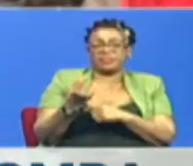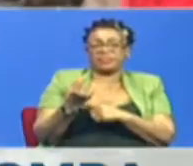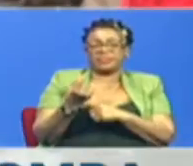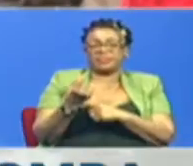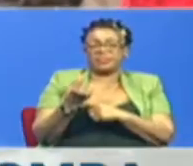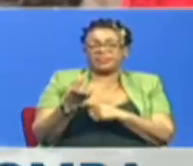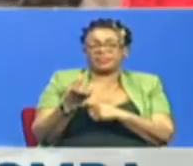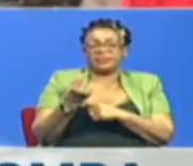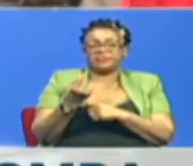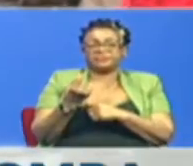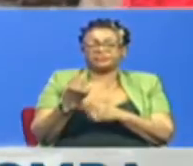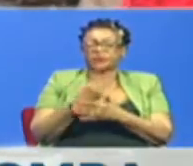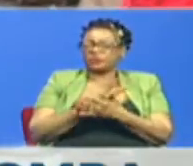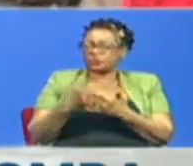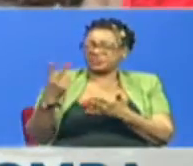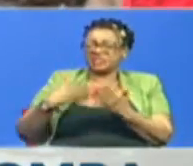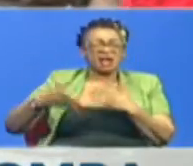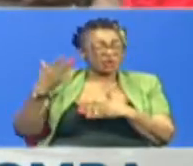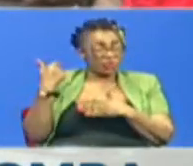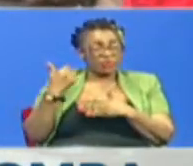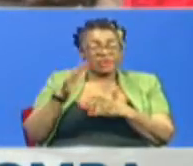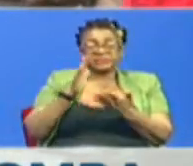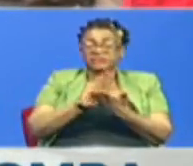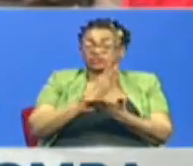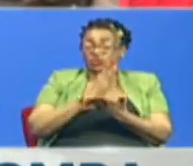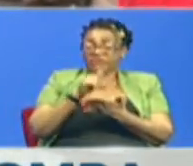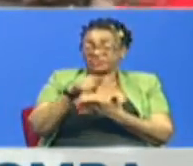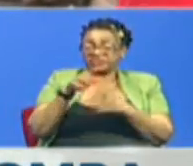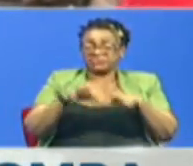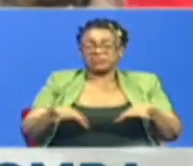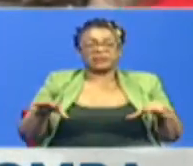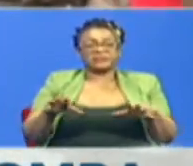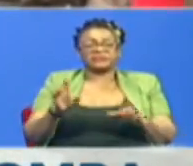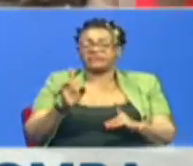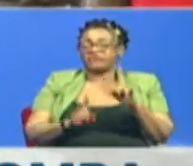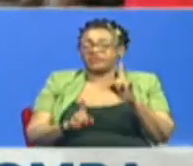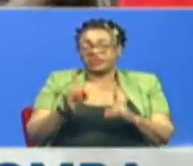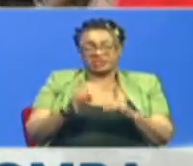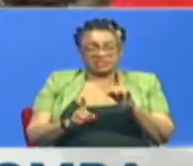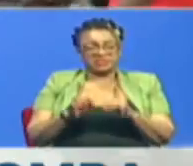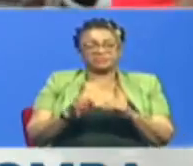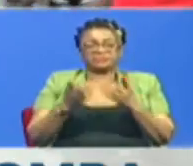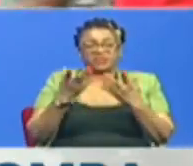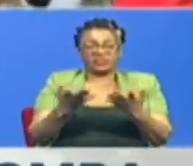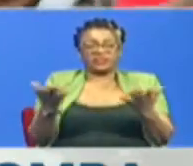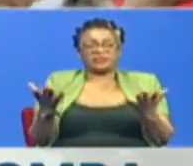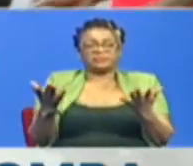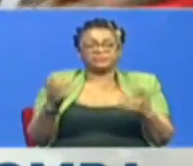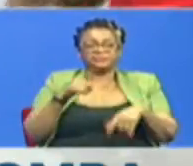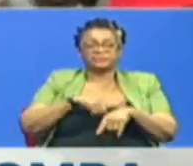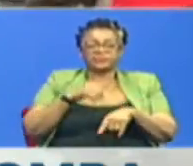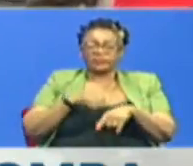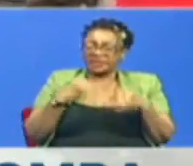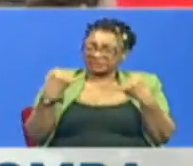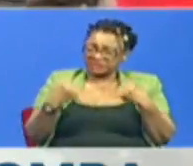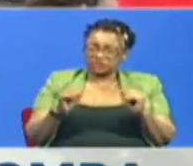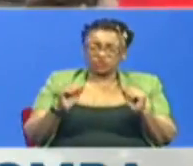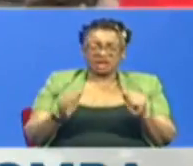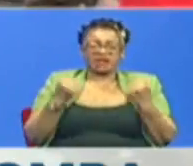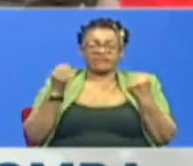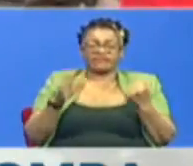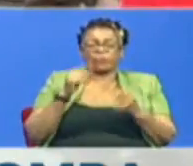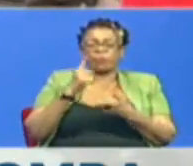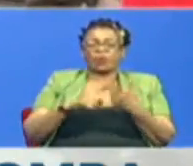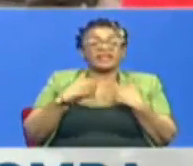Barely 2 weeks ago, a section of this market experienced a fire incident. And just when they are trying to recover from their losses,